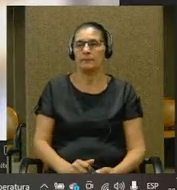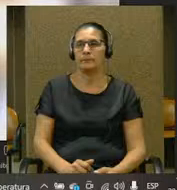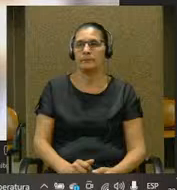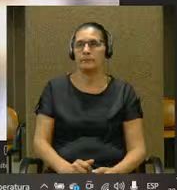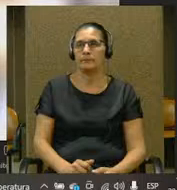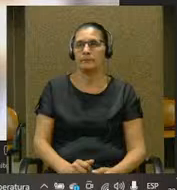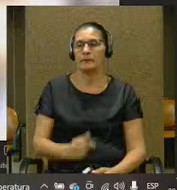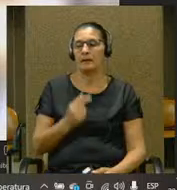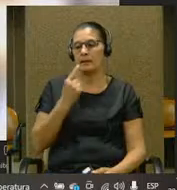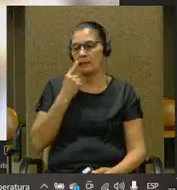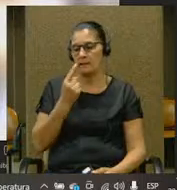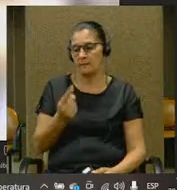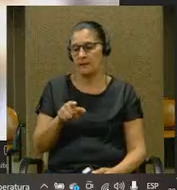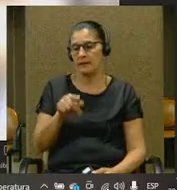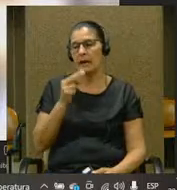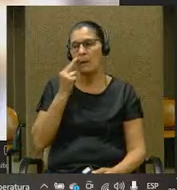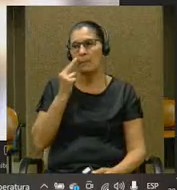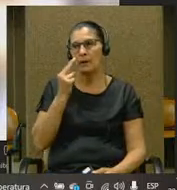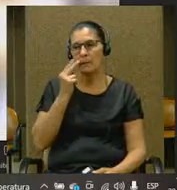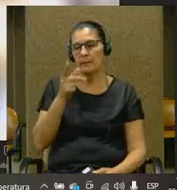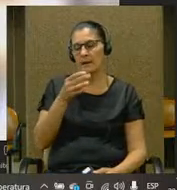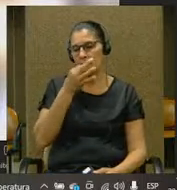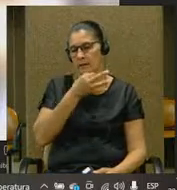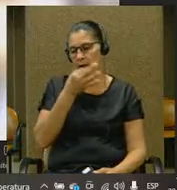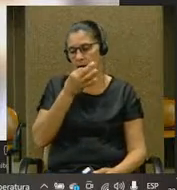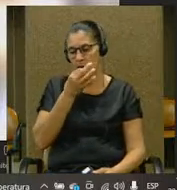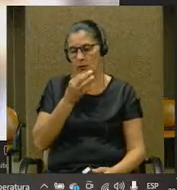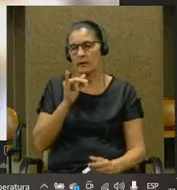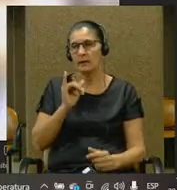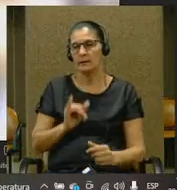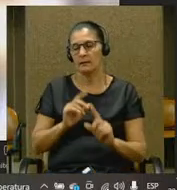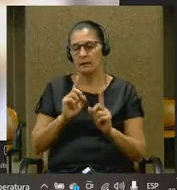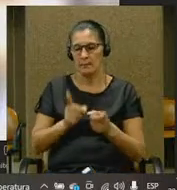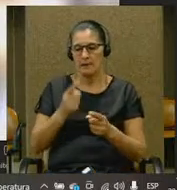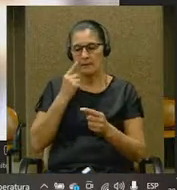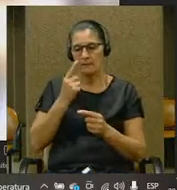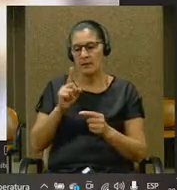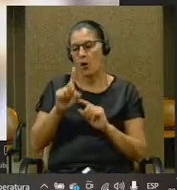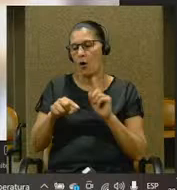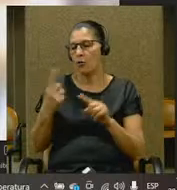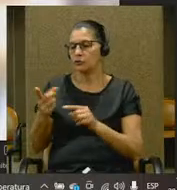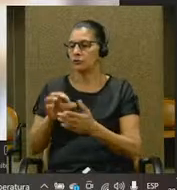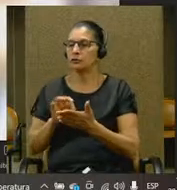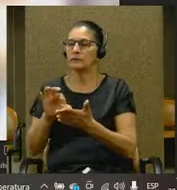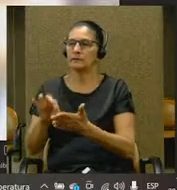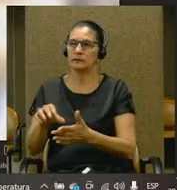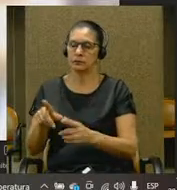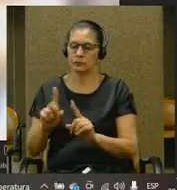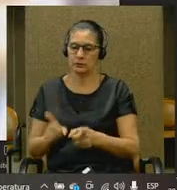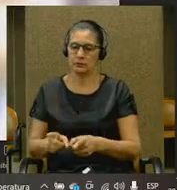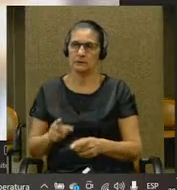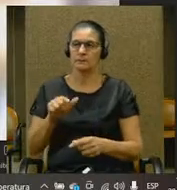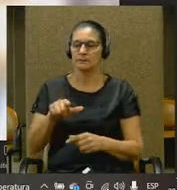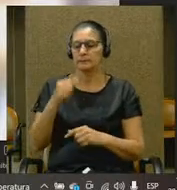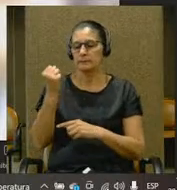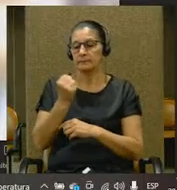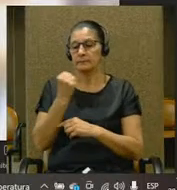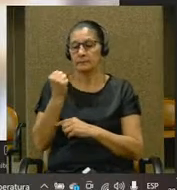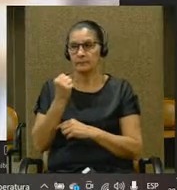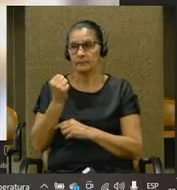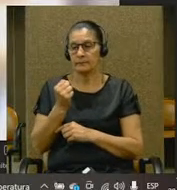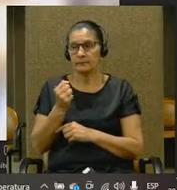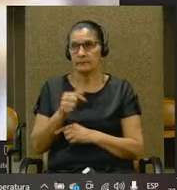use issue, but also provide connection to other services. And so it is critical to have a